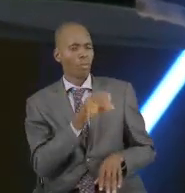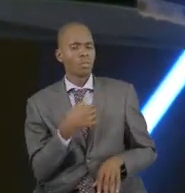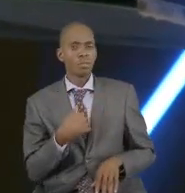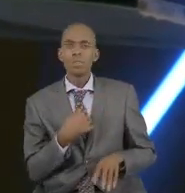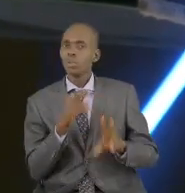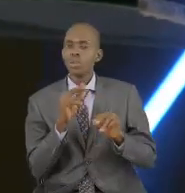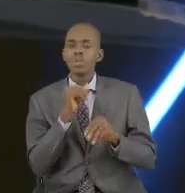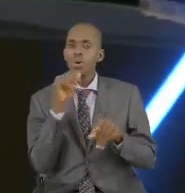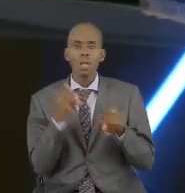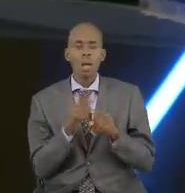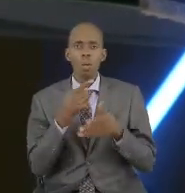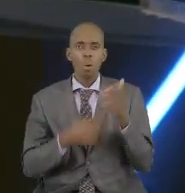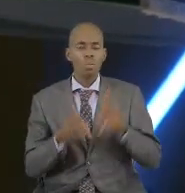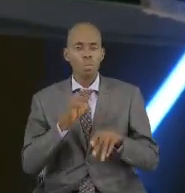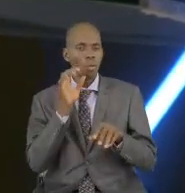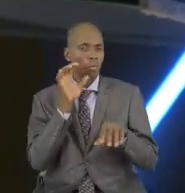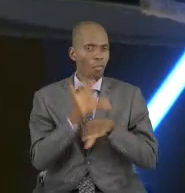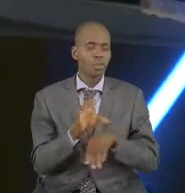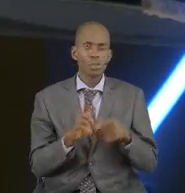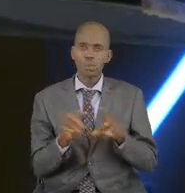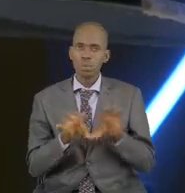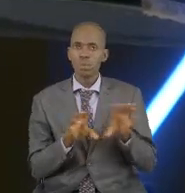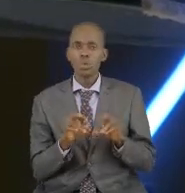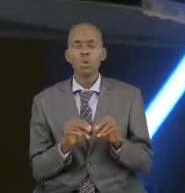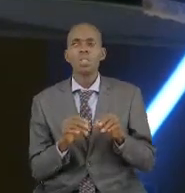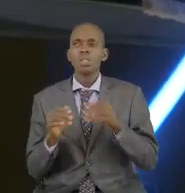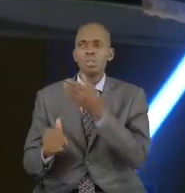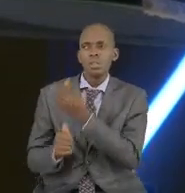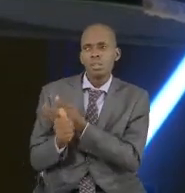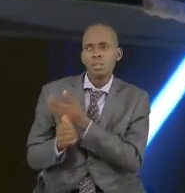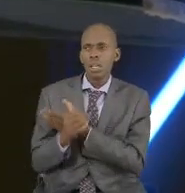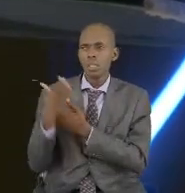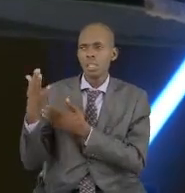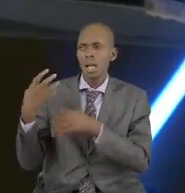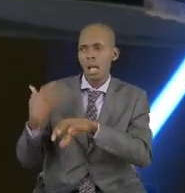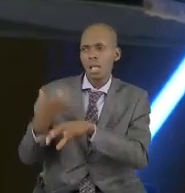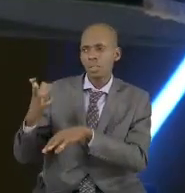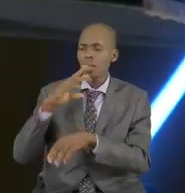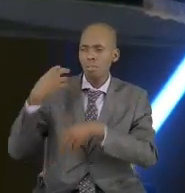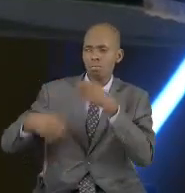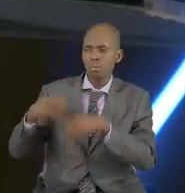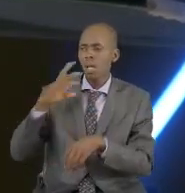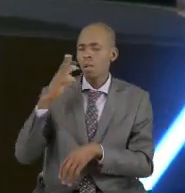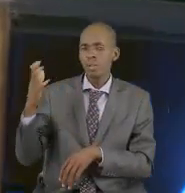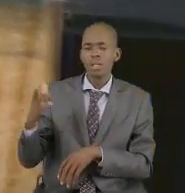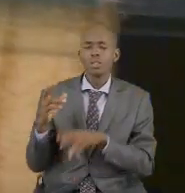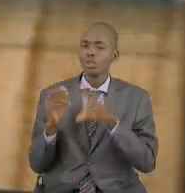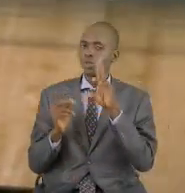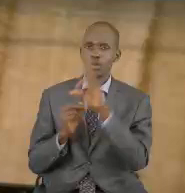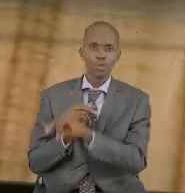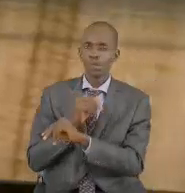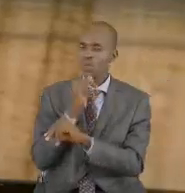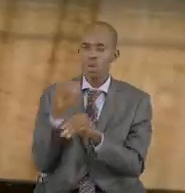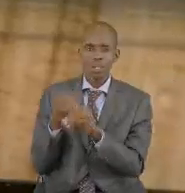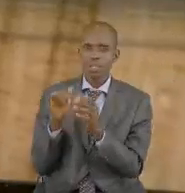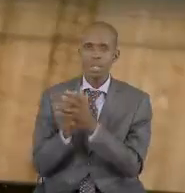people. Difficulties are there, dangers are there, I cannot go now. No, his life was not a